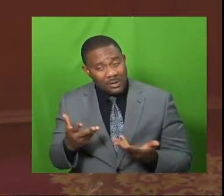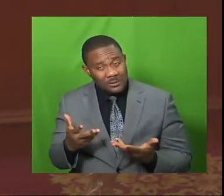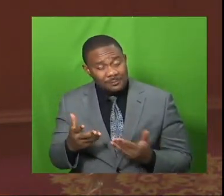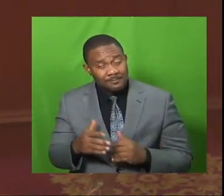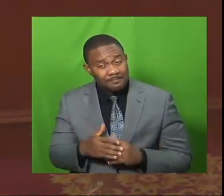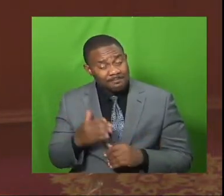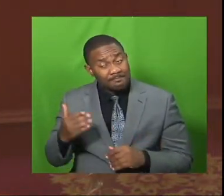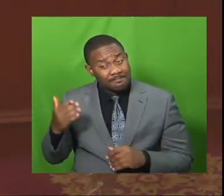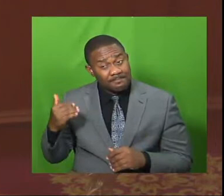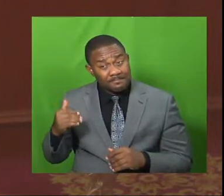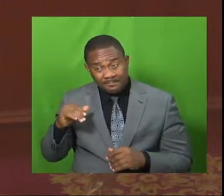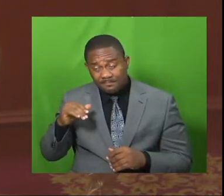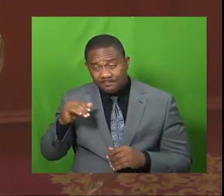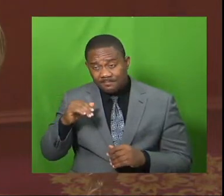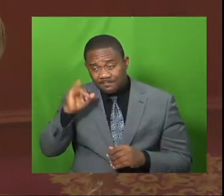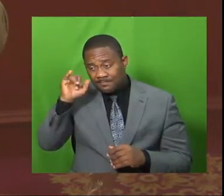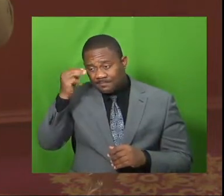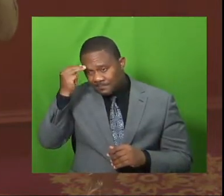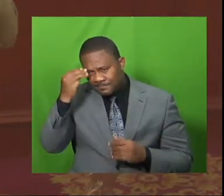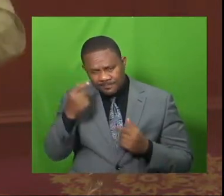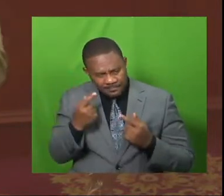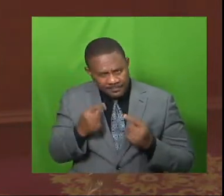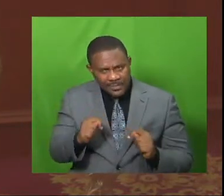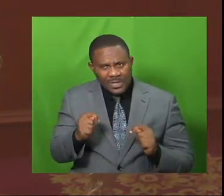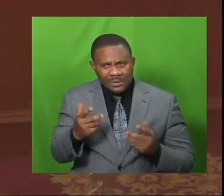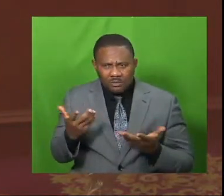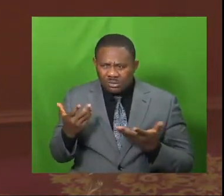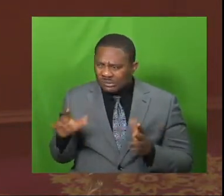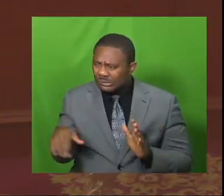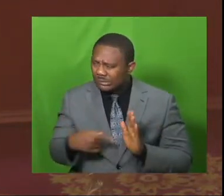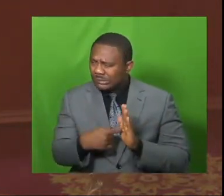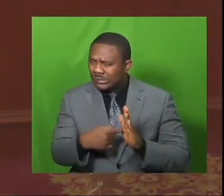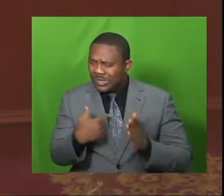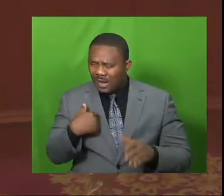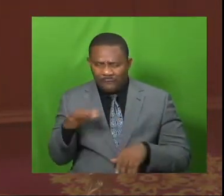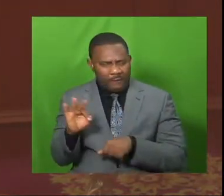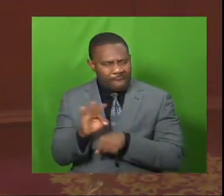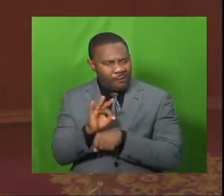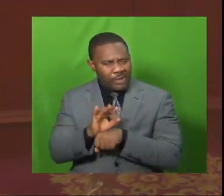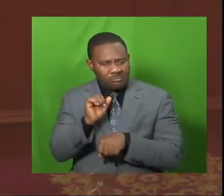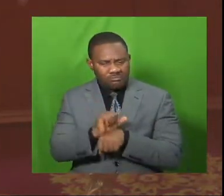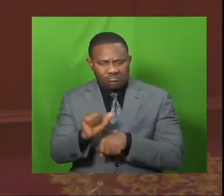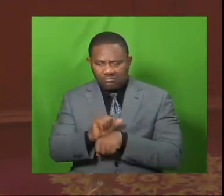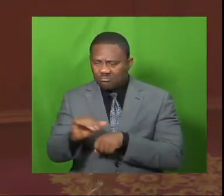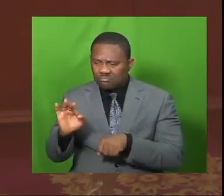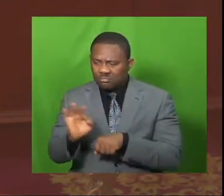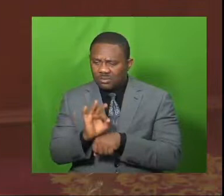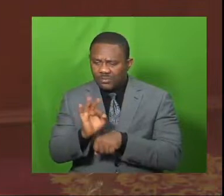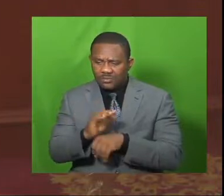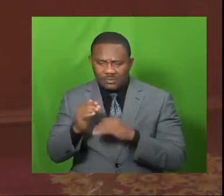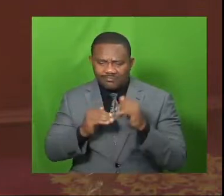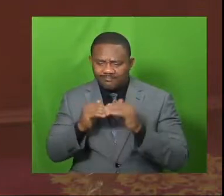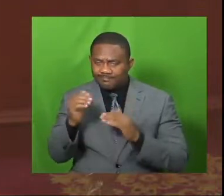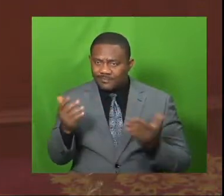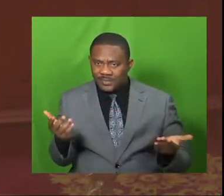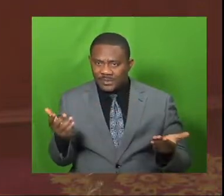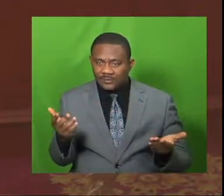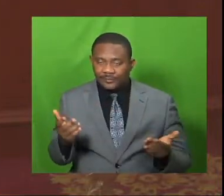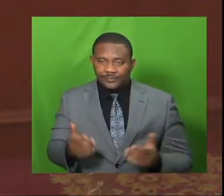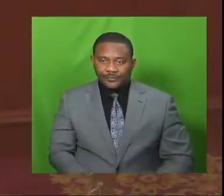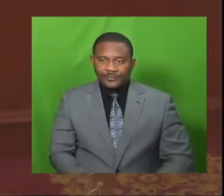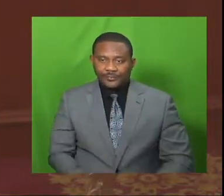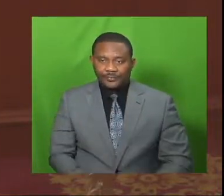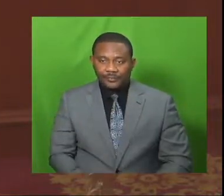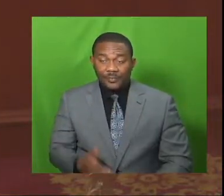to demonstrate that he has built factories and that the industrialization has never been seen before.